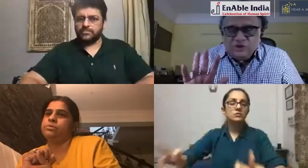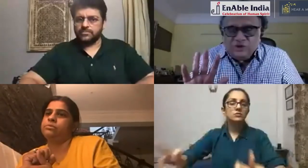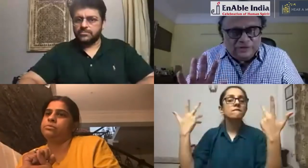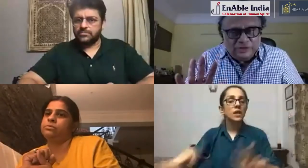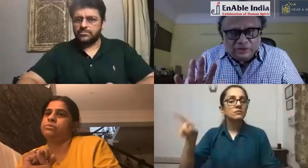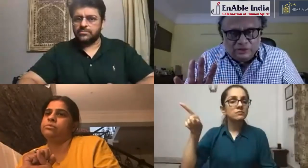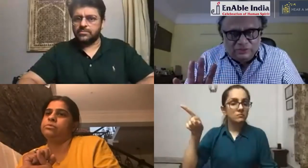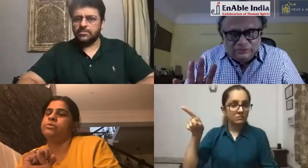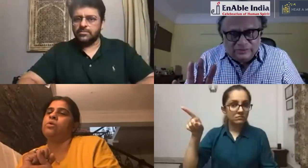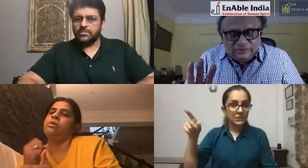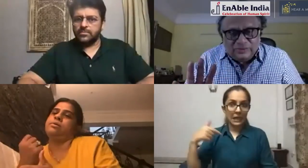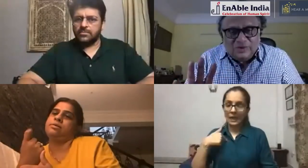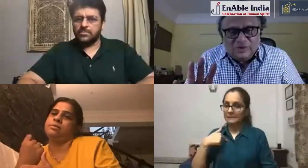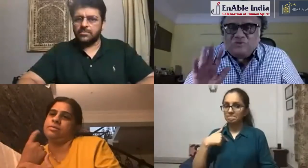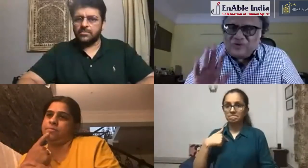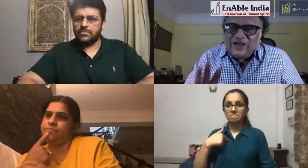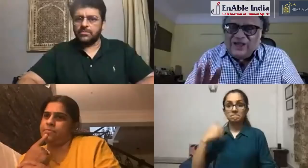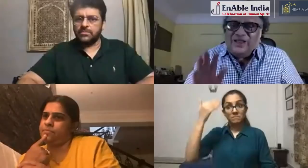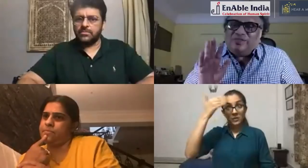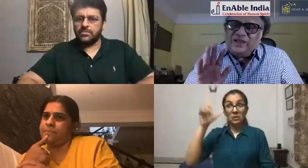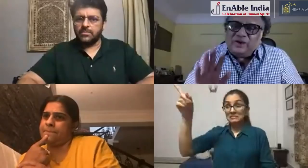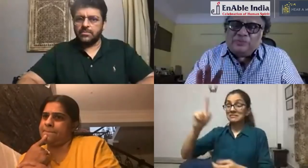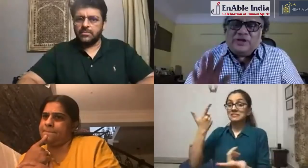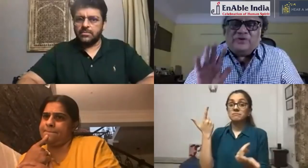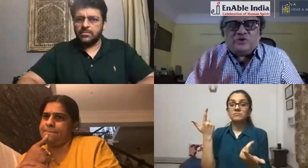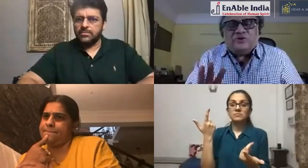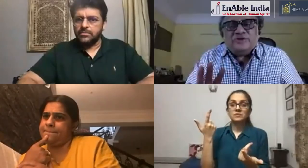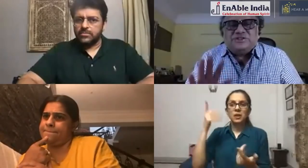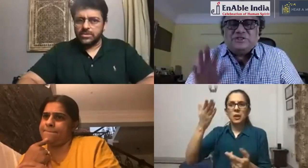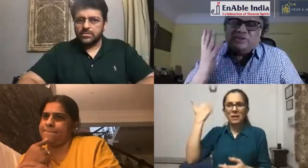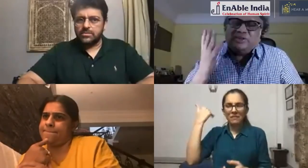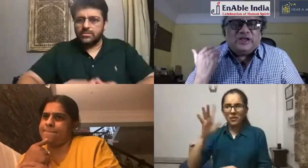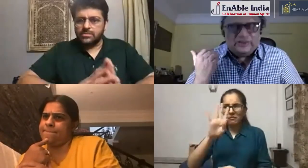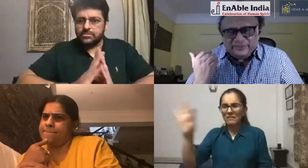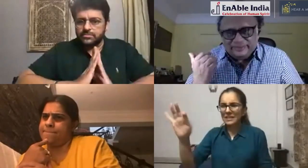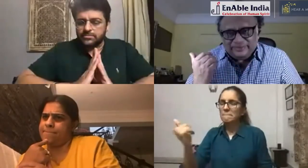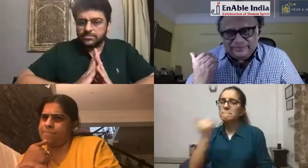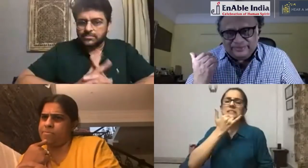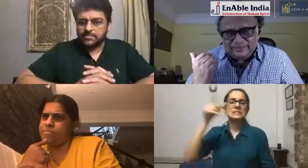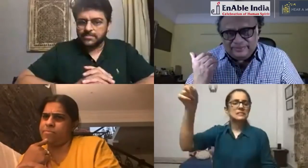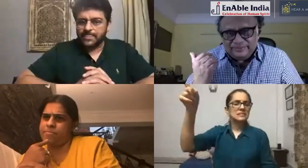I don't know why they opted 4 weeks in the beginning.